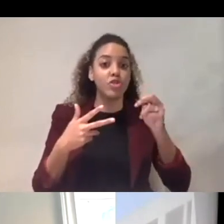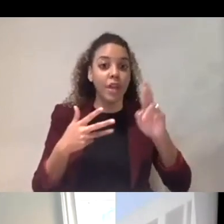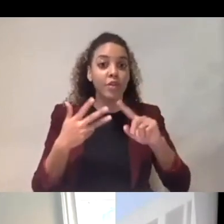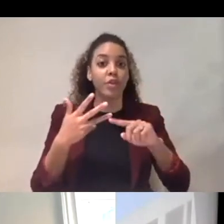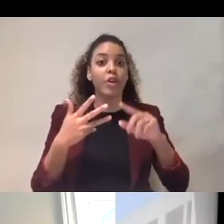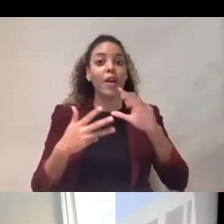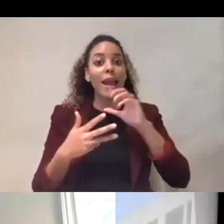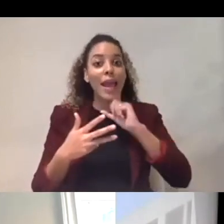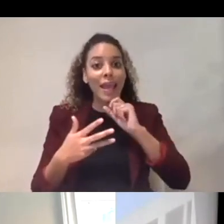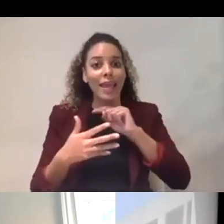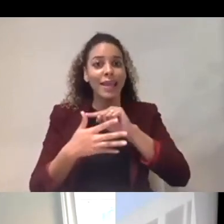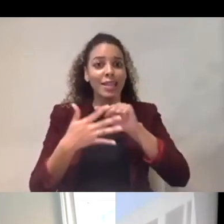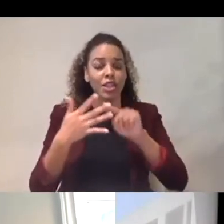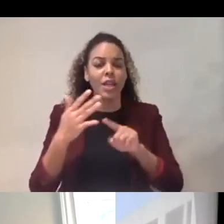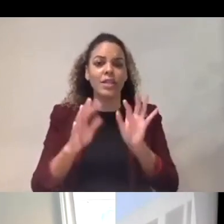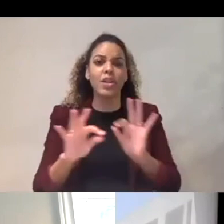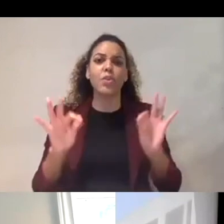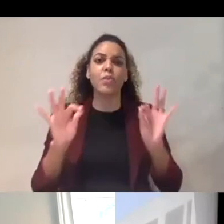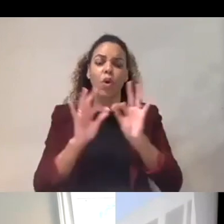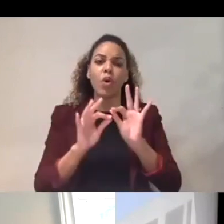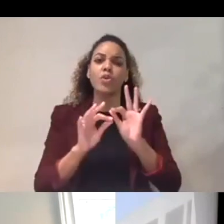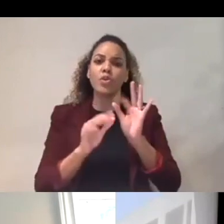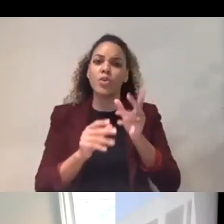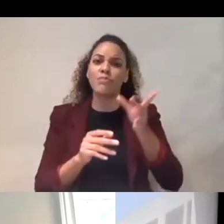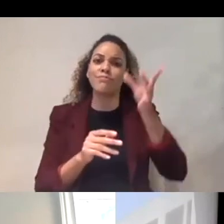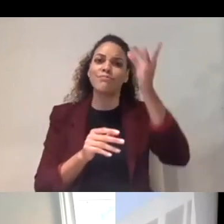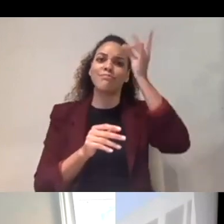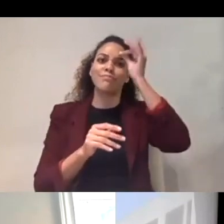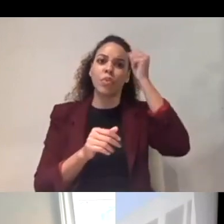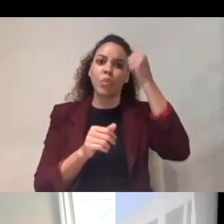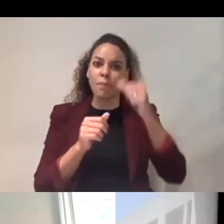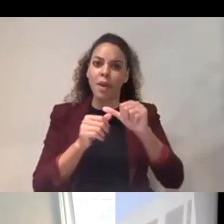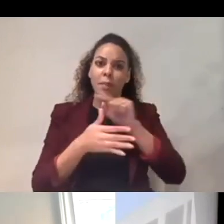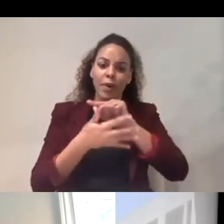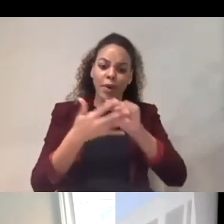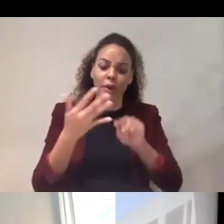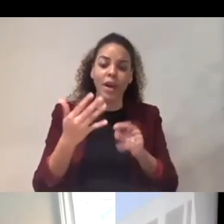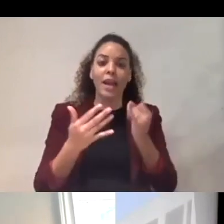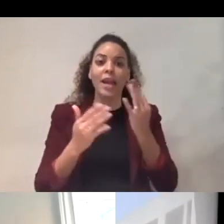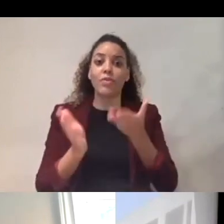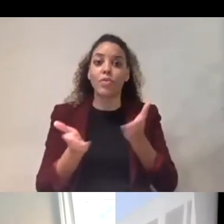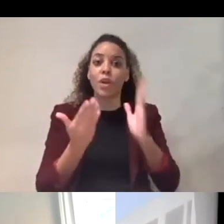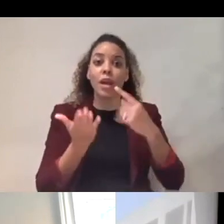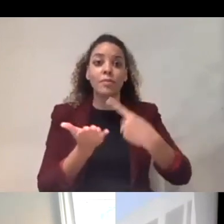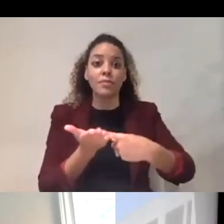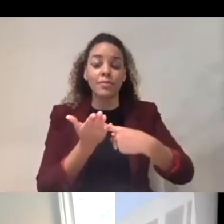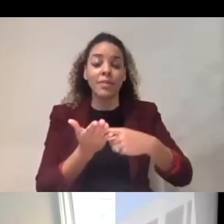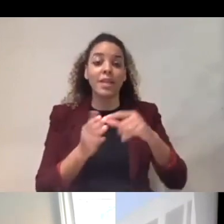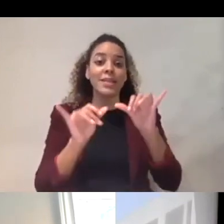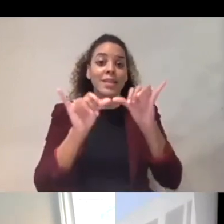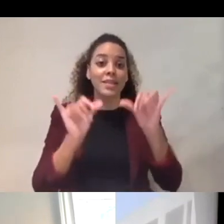that we keep that in mind when we have any of these conversations about systemic reform and hiring practices, as we